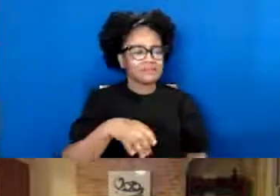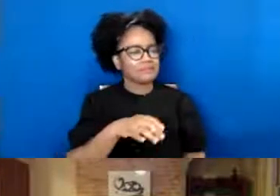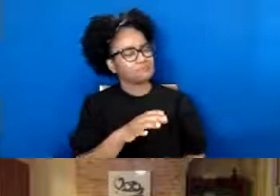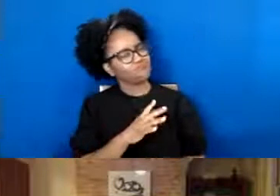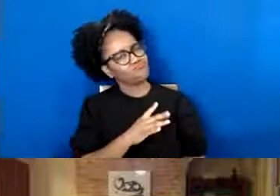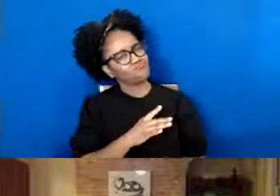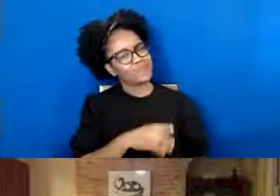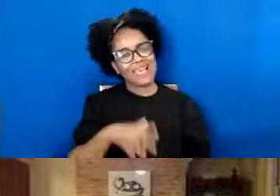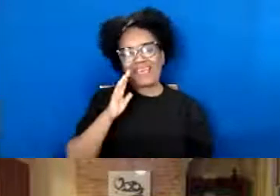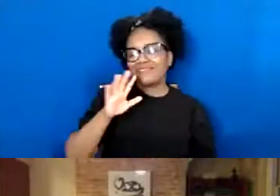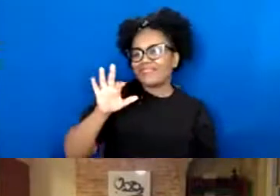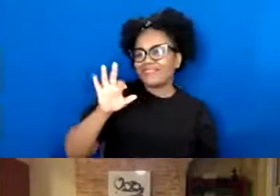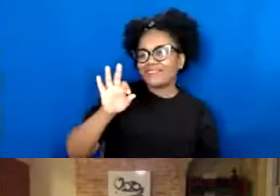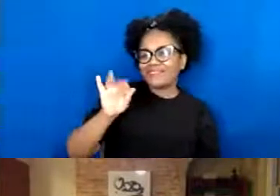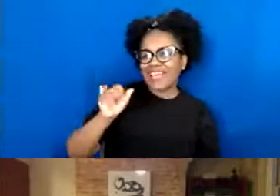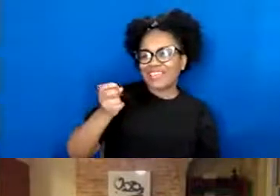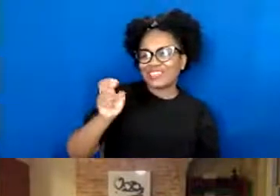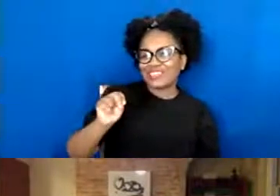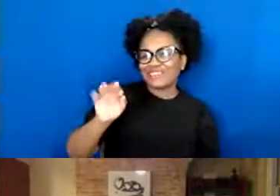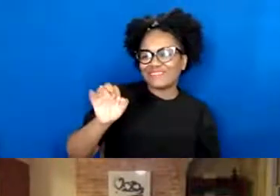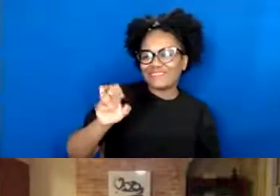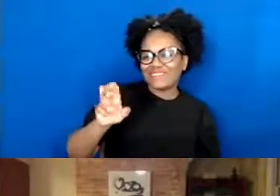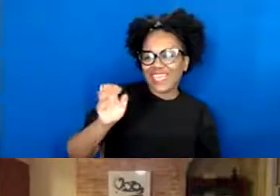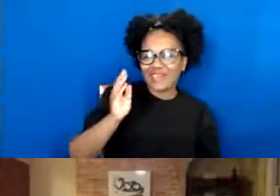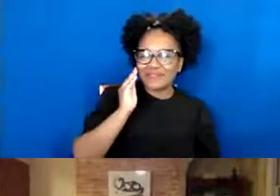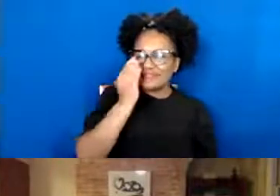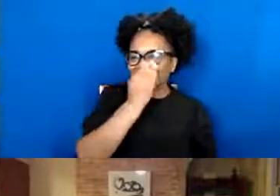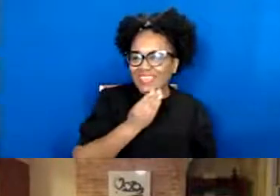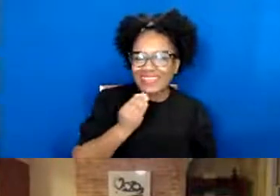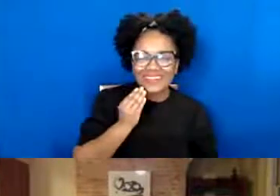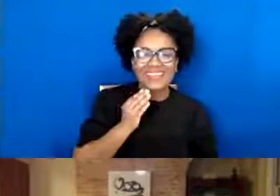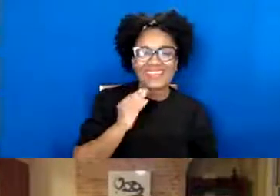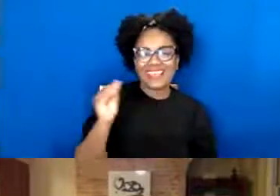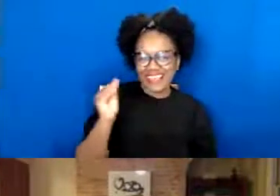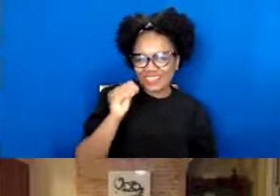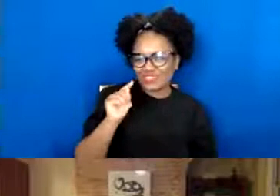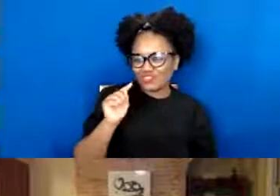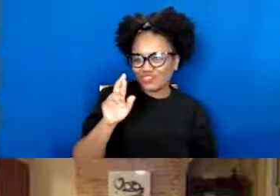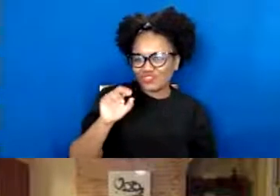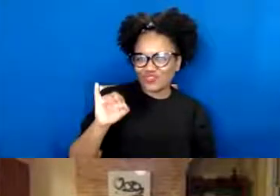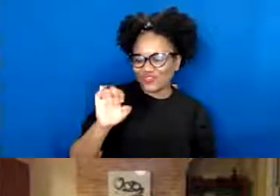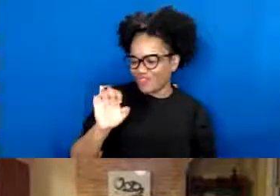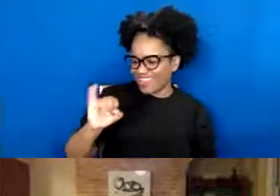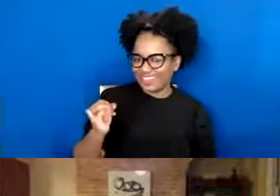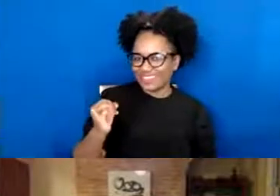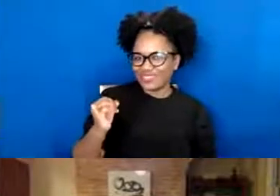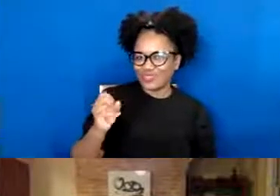That's good. I have fried, which is specifically fried